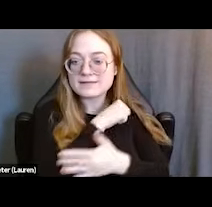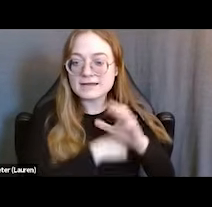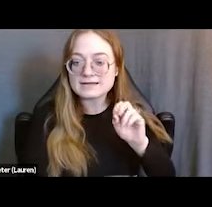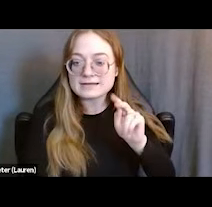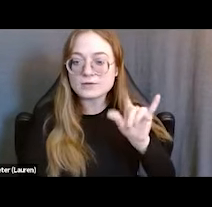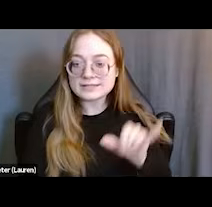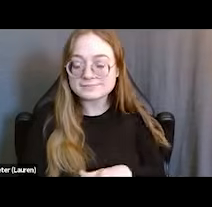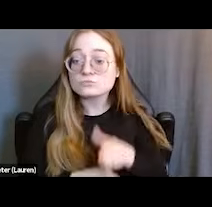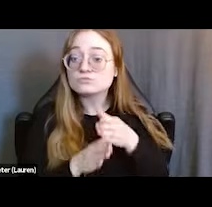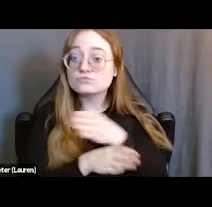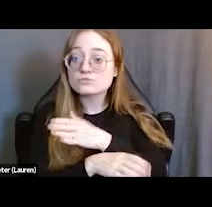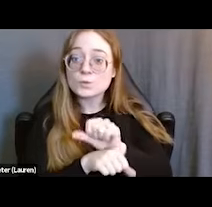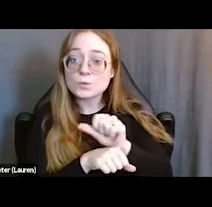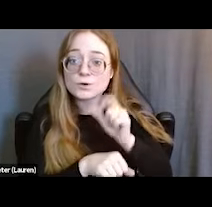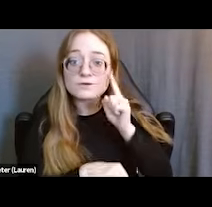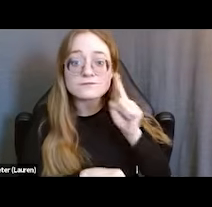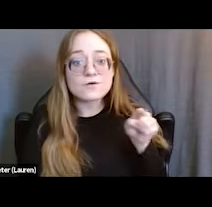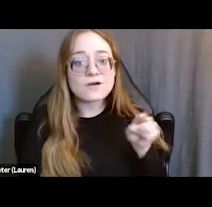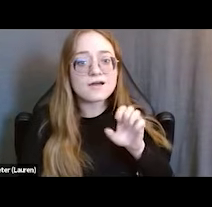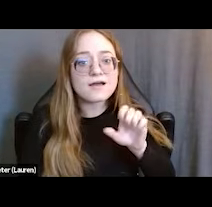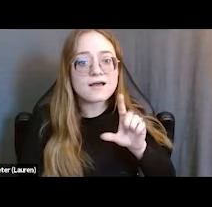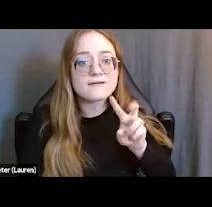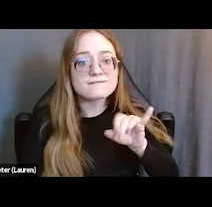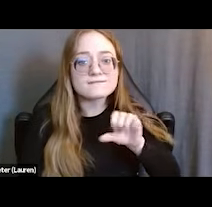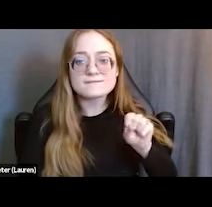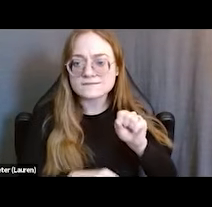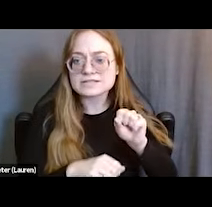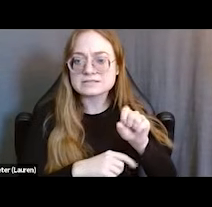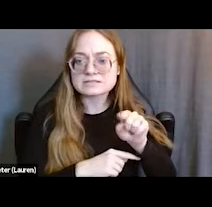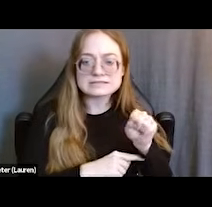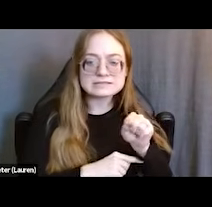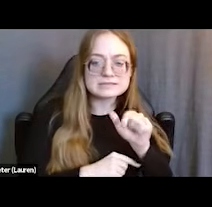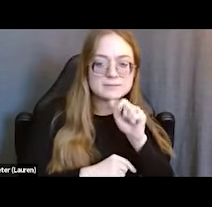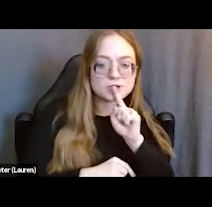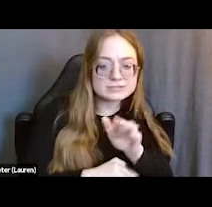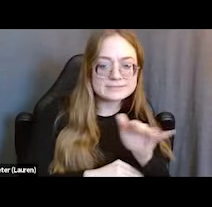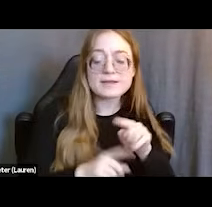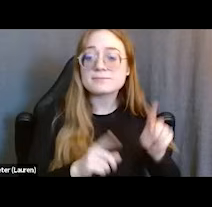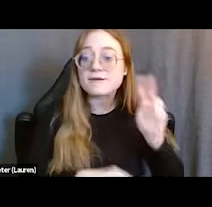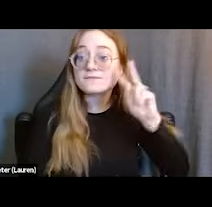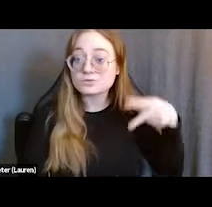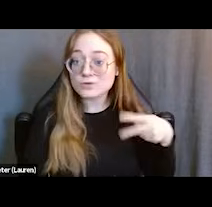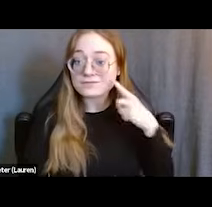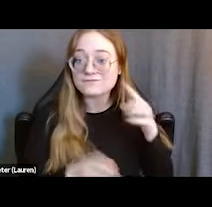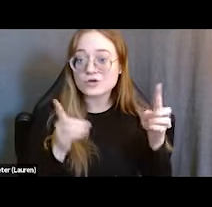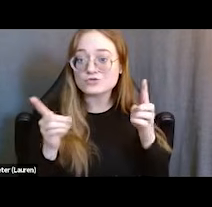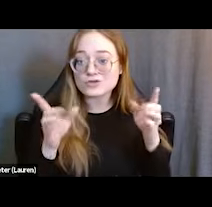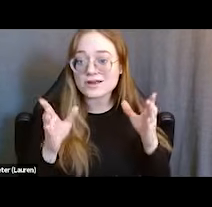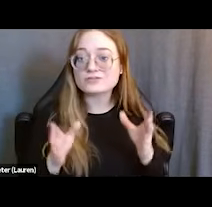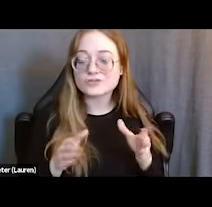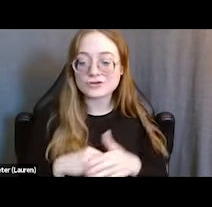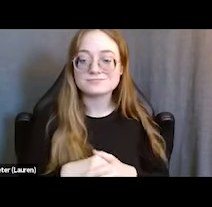she worked at Alba, serving as a vice president and as a managing director, directing the agency's clinical services and